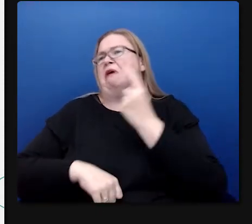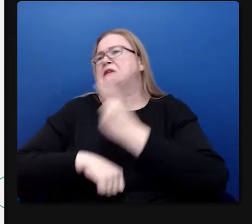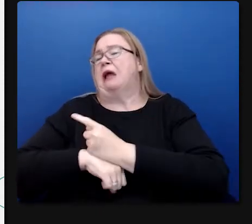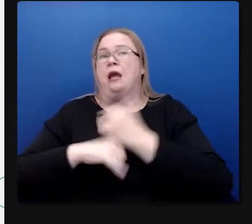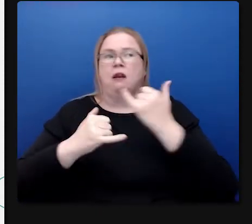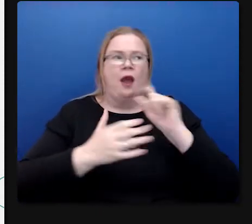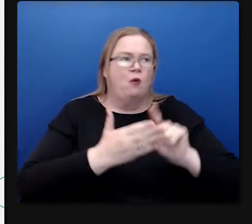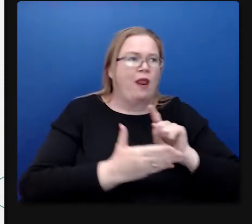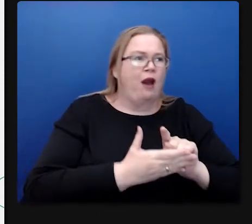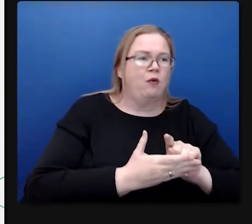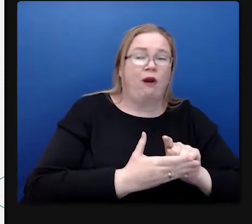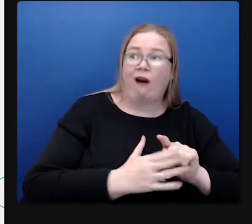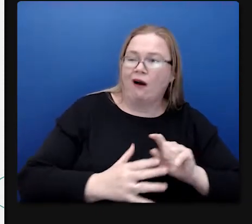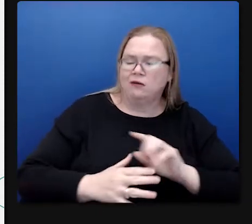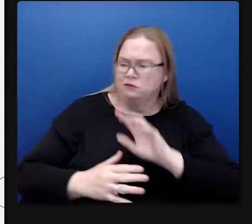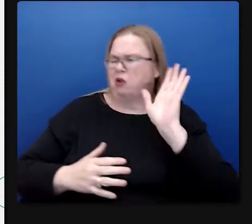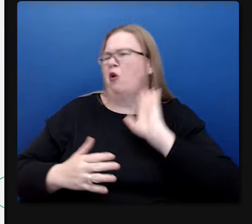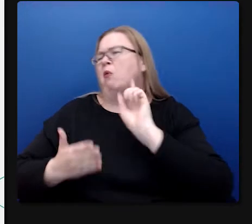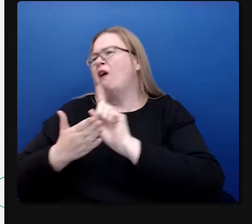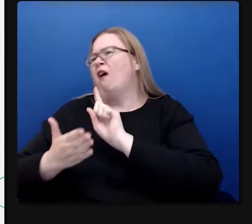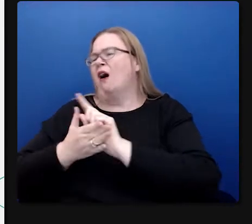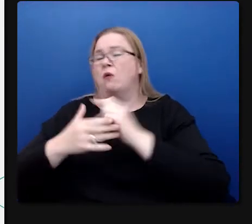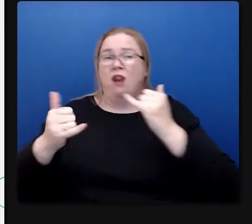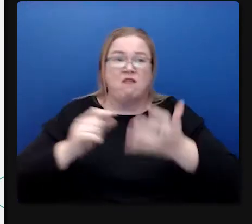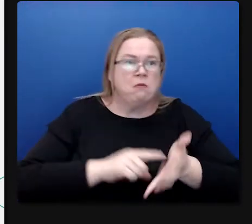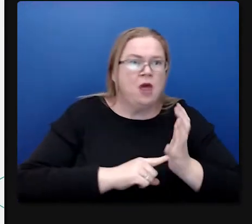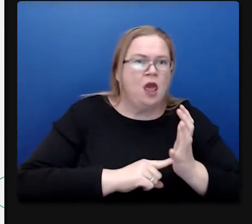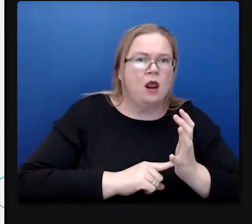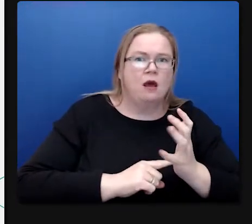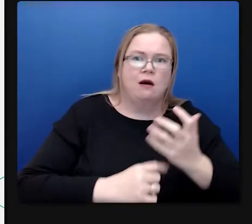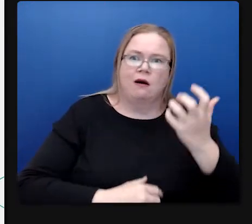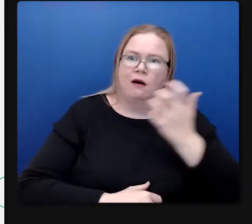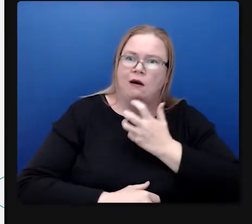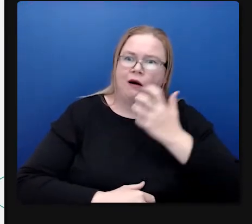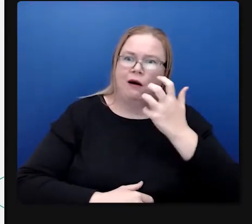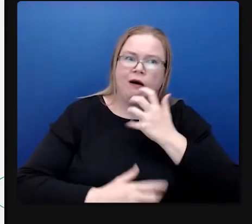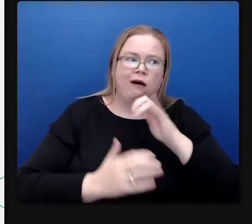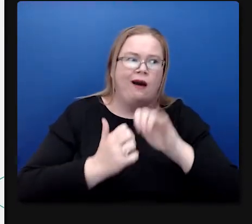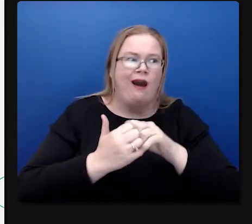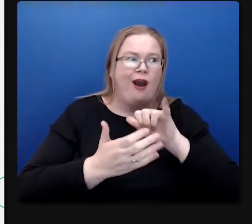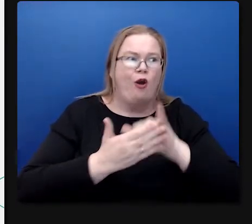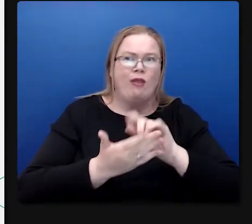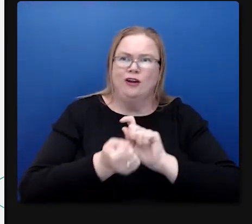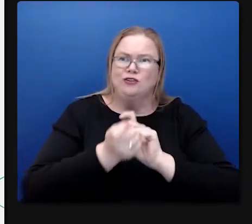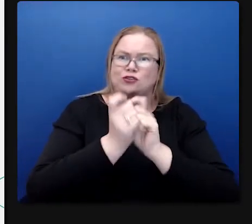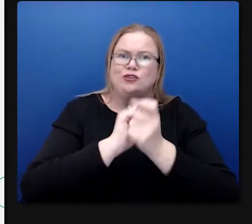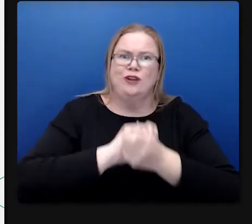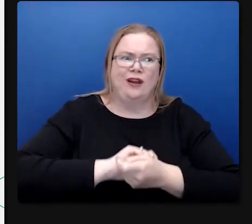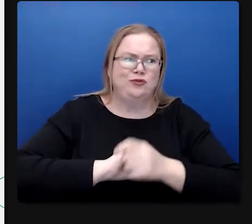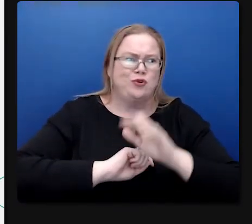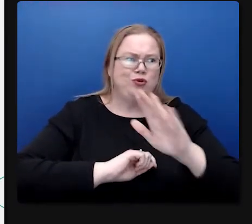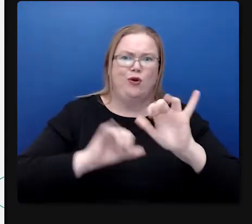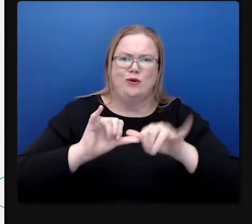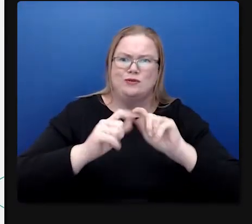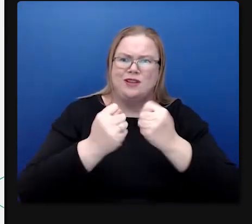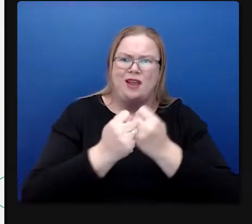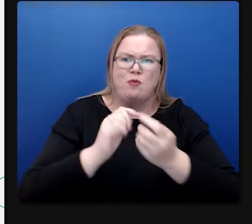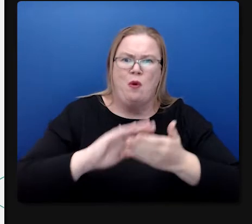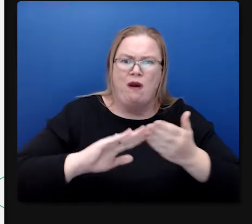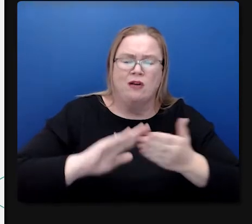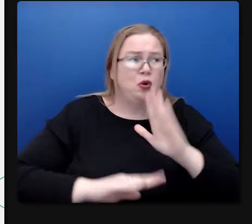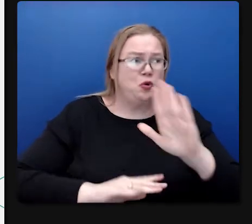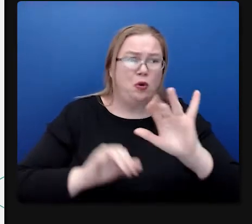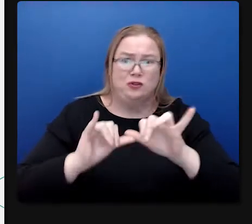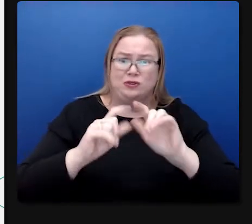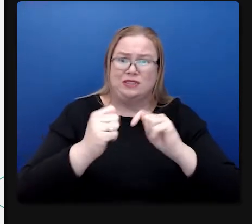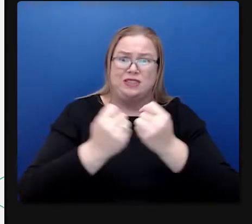day and now takes an hour, or if it used to take an hour and now takes 5 minutes, how does that fundamentally change the way your engineering team works,